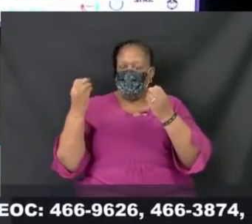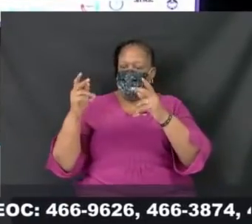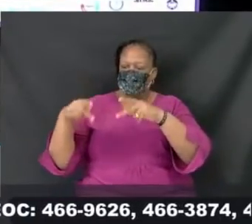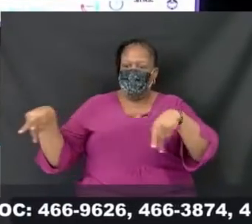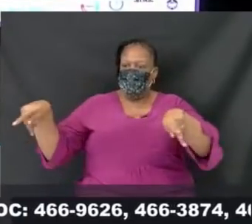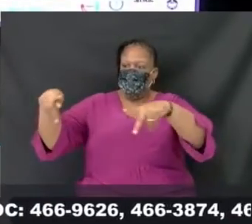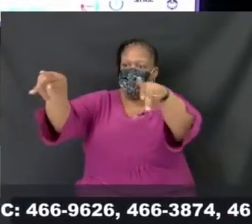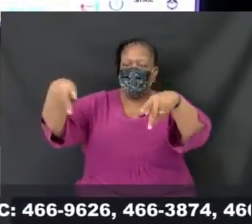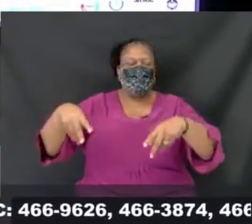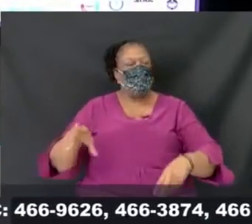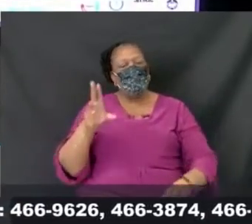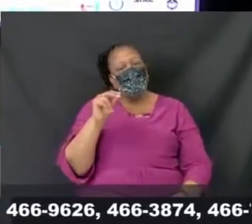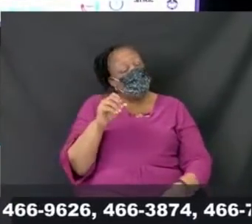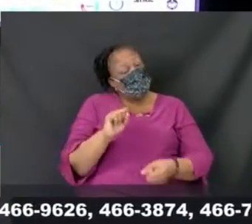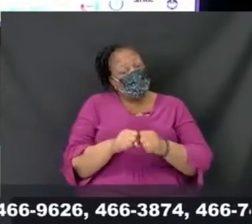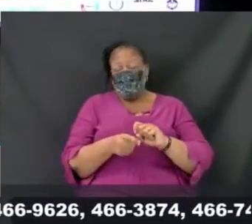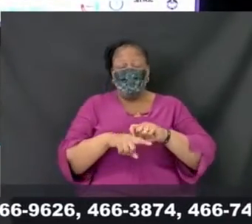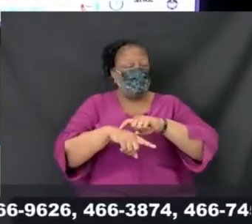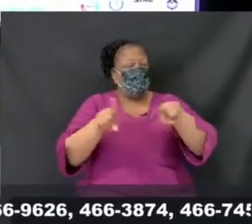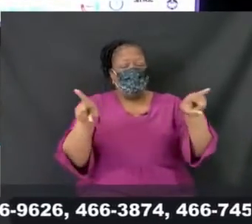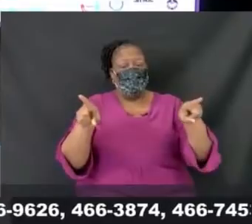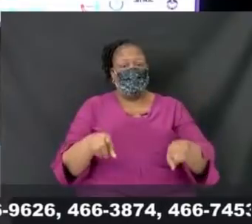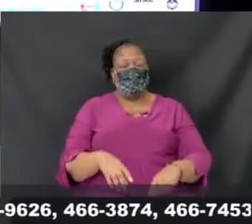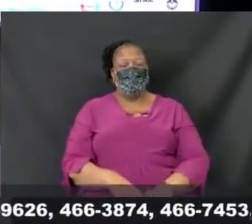So that is the reason. So again, the only